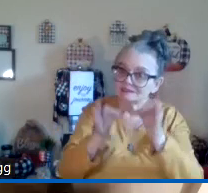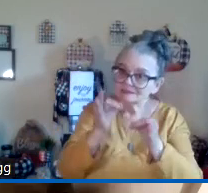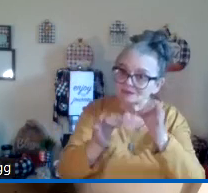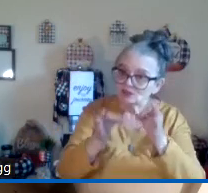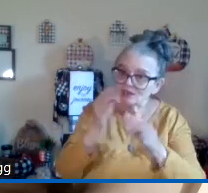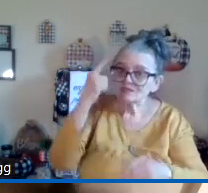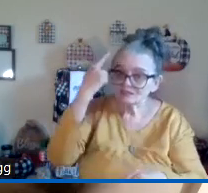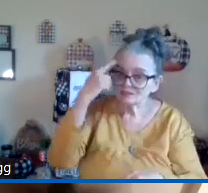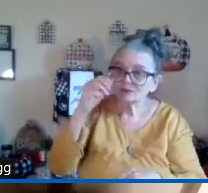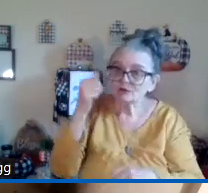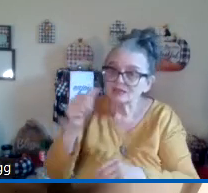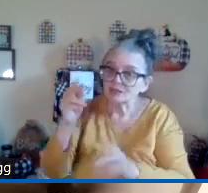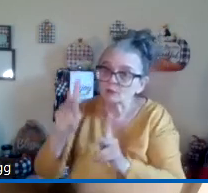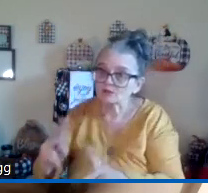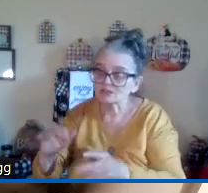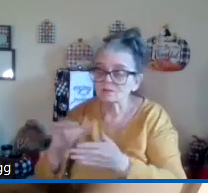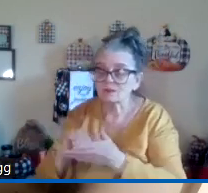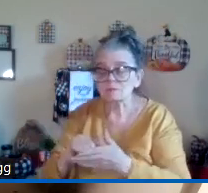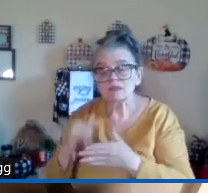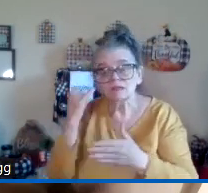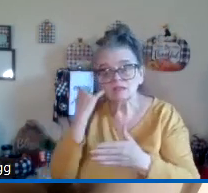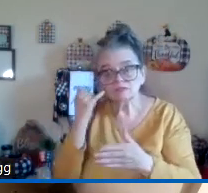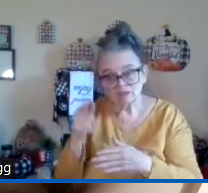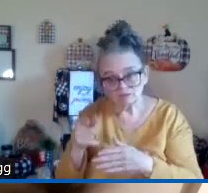your workers, other things,